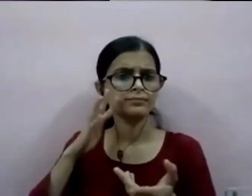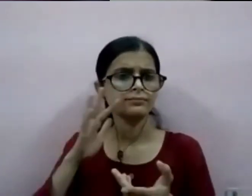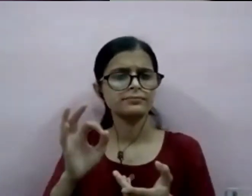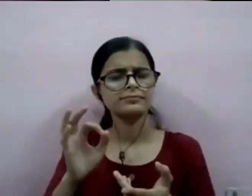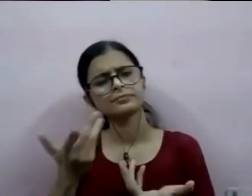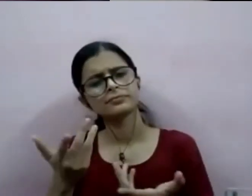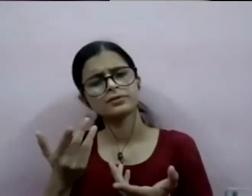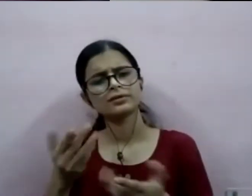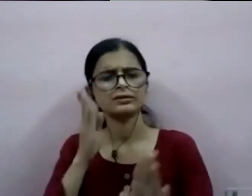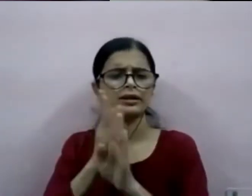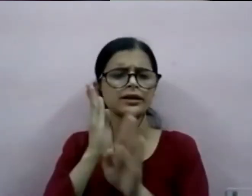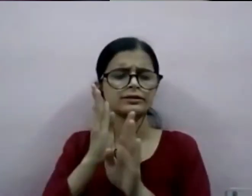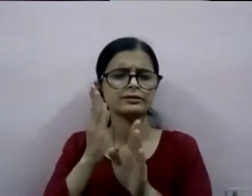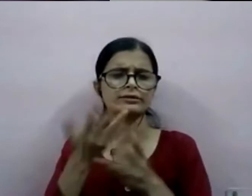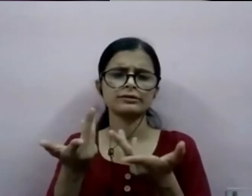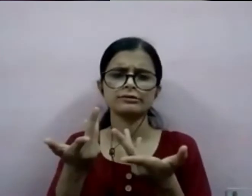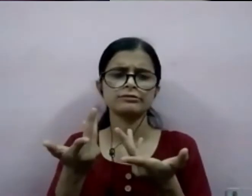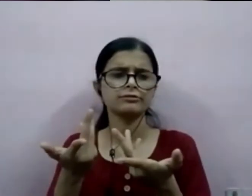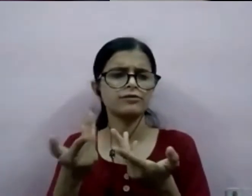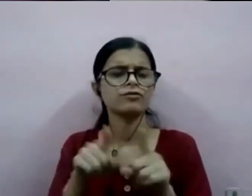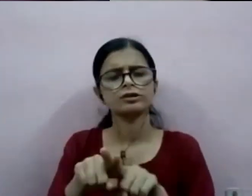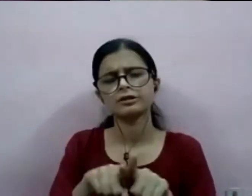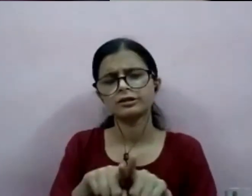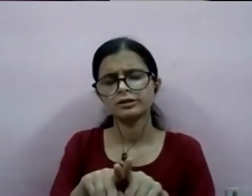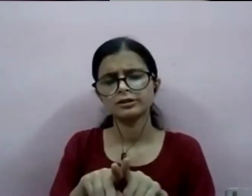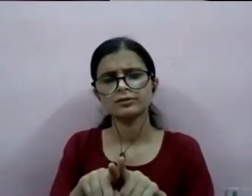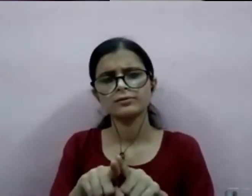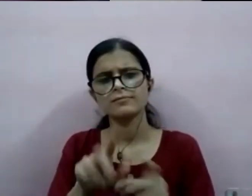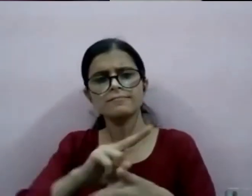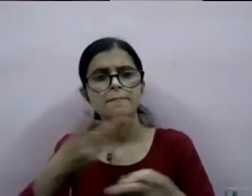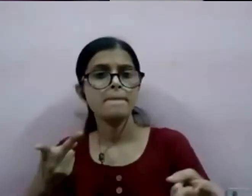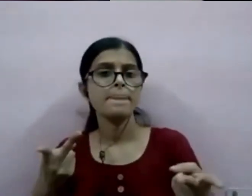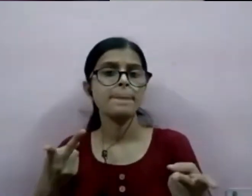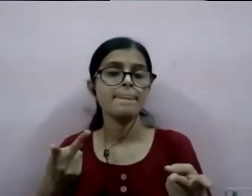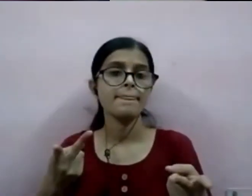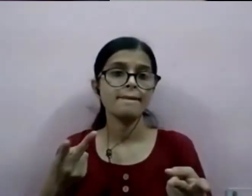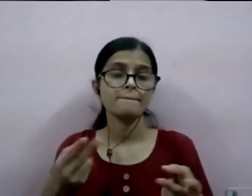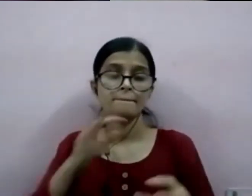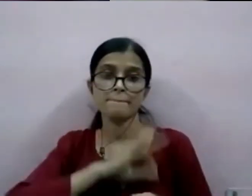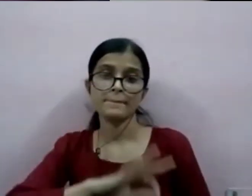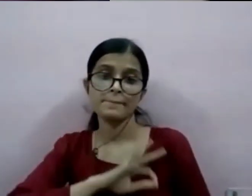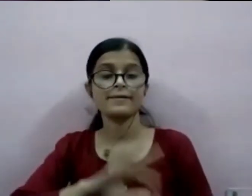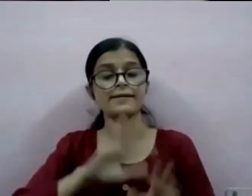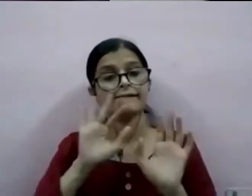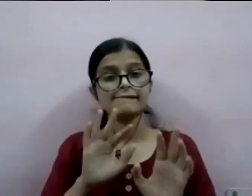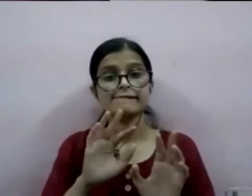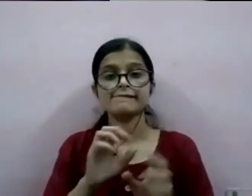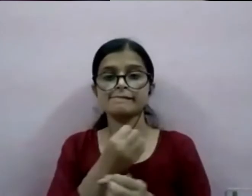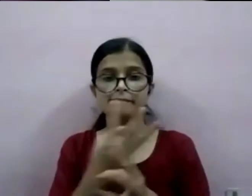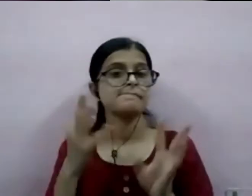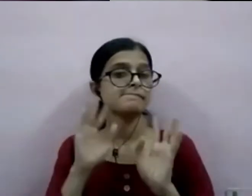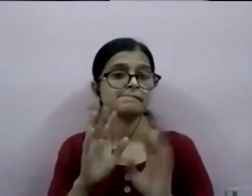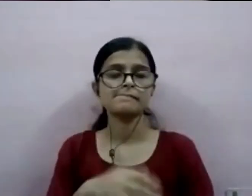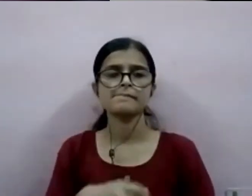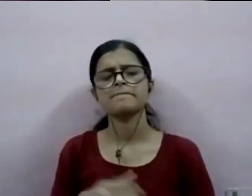direct message, so it's come direct to me about, do I think that the Global South could benefit from incorporating disability justice? And